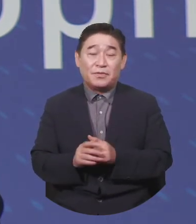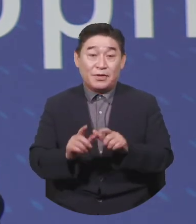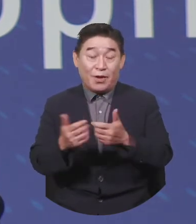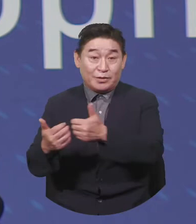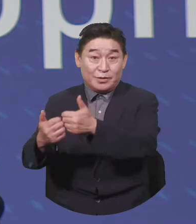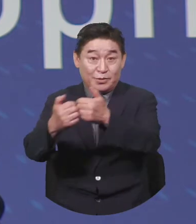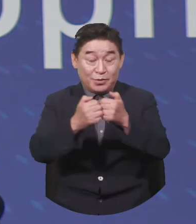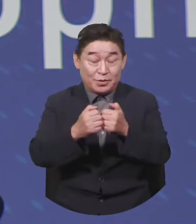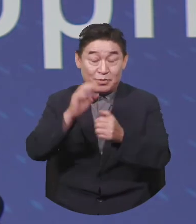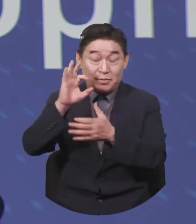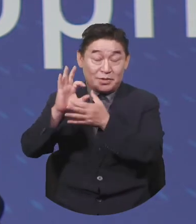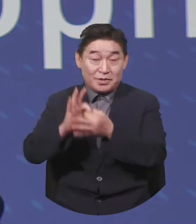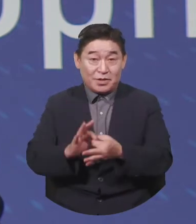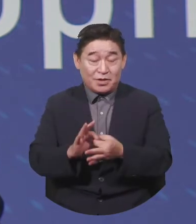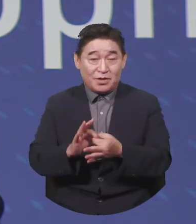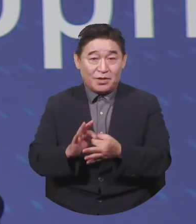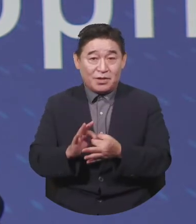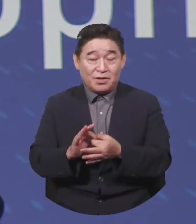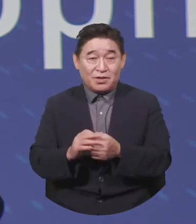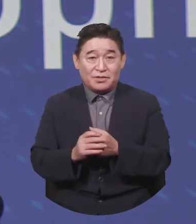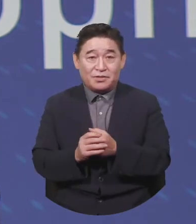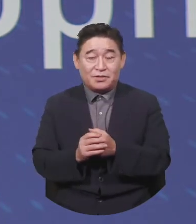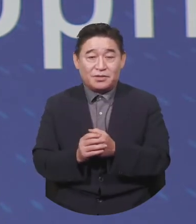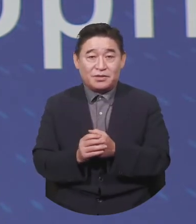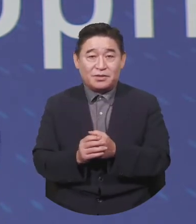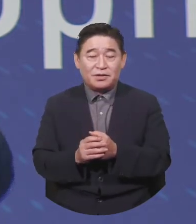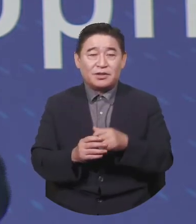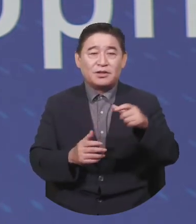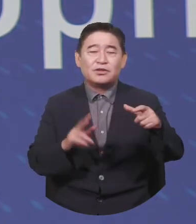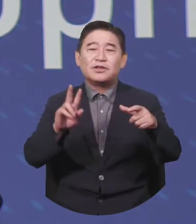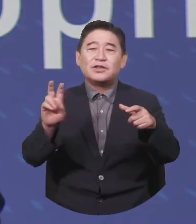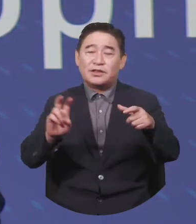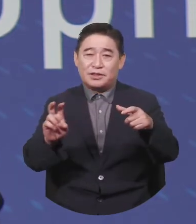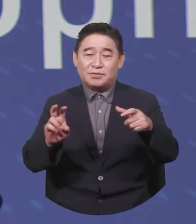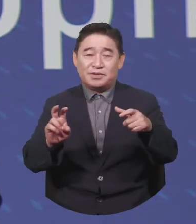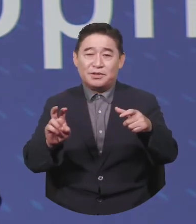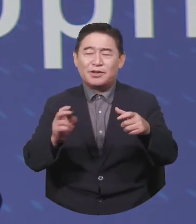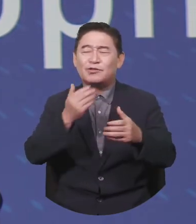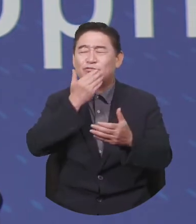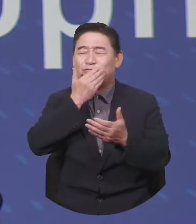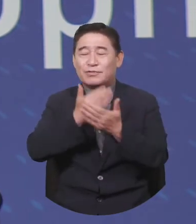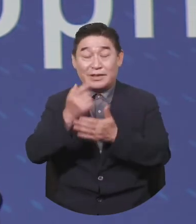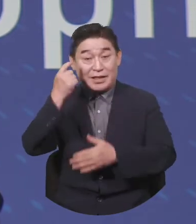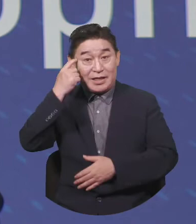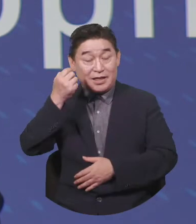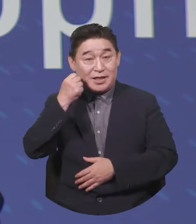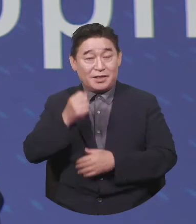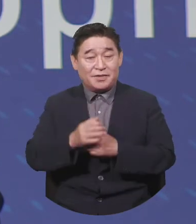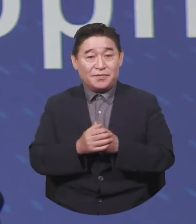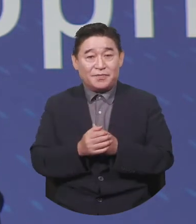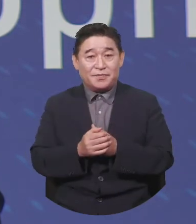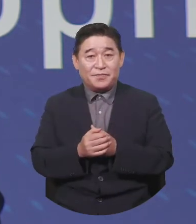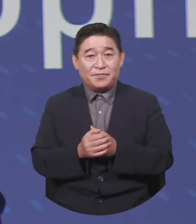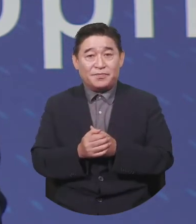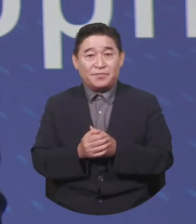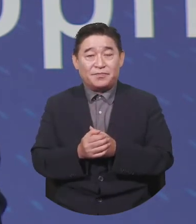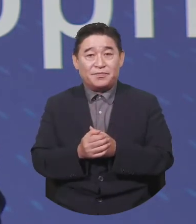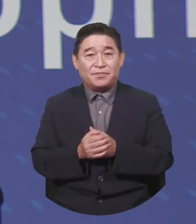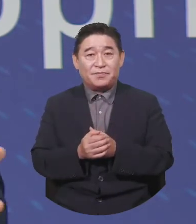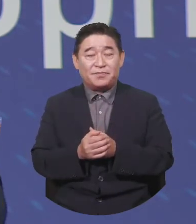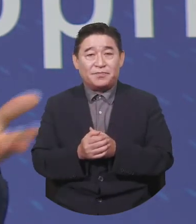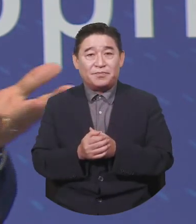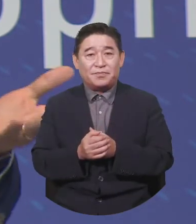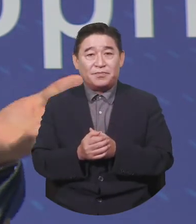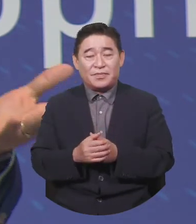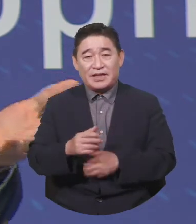G20 is probably a quite important step. Indonesia, is organizing this